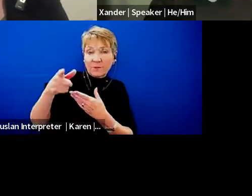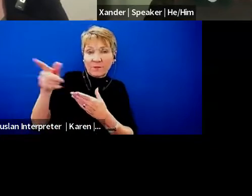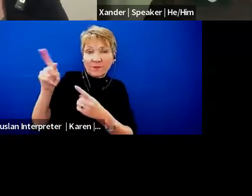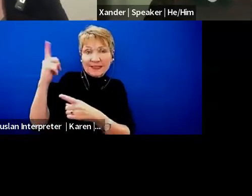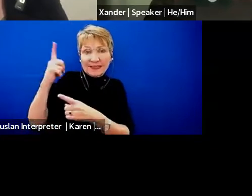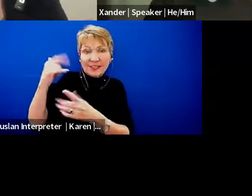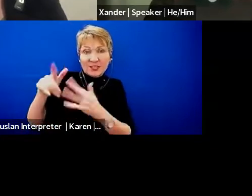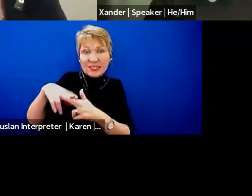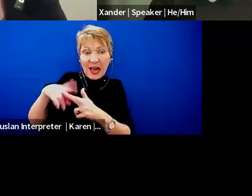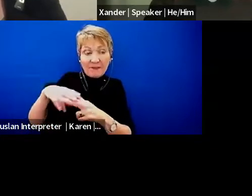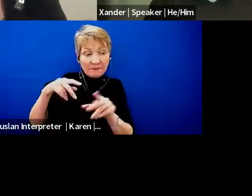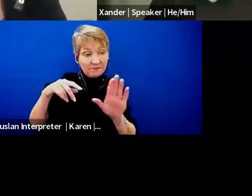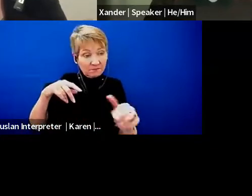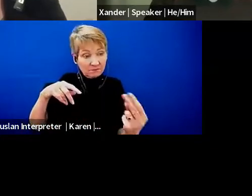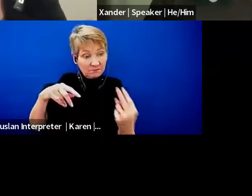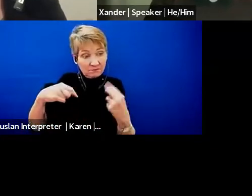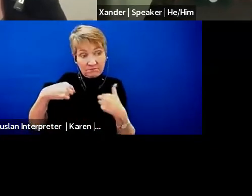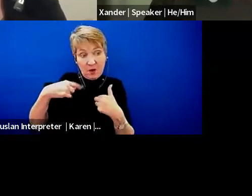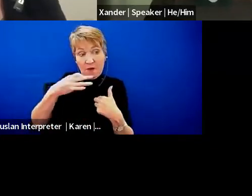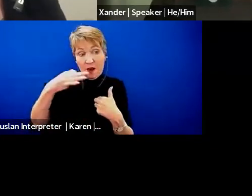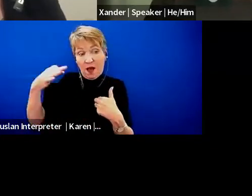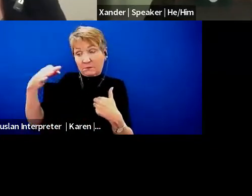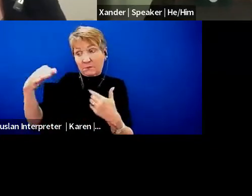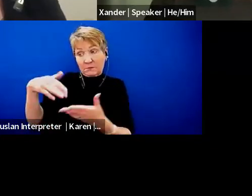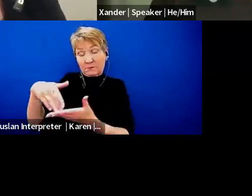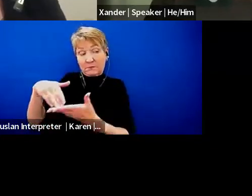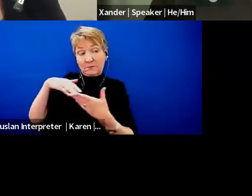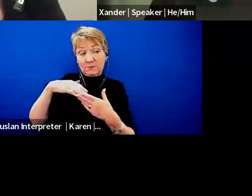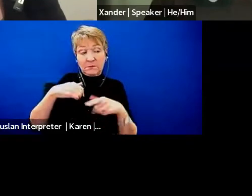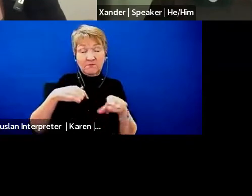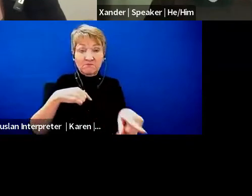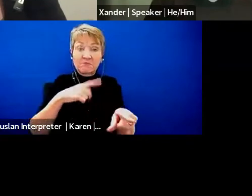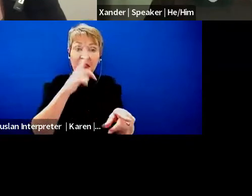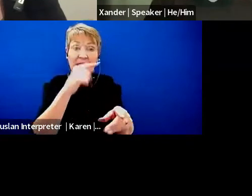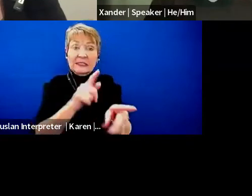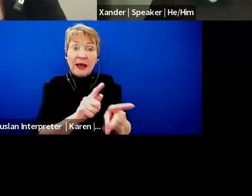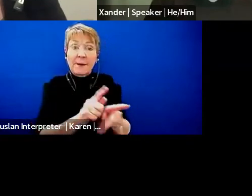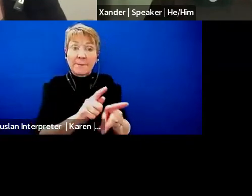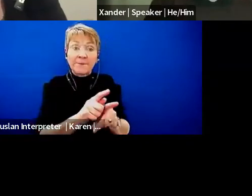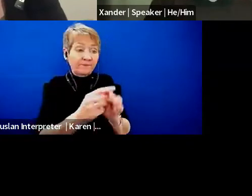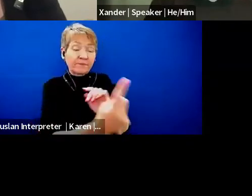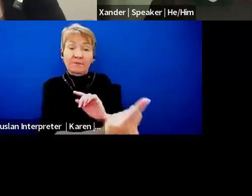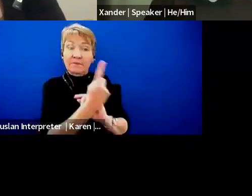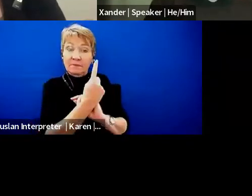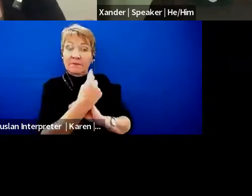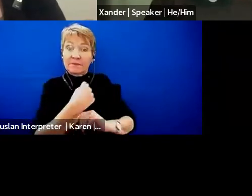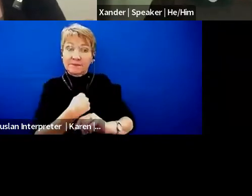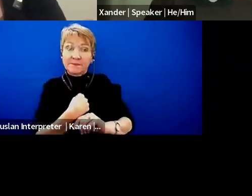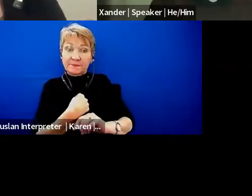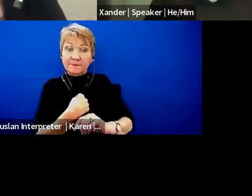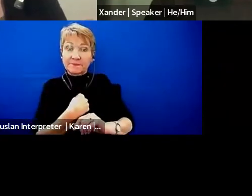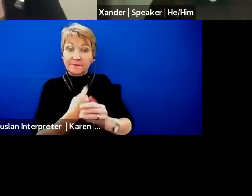student themselves to ask for help and asking those things, even students coming up to me and going,